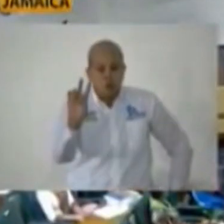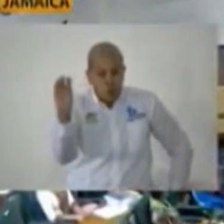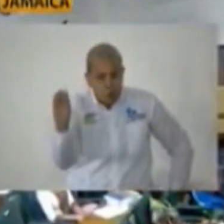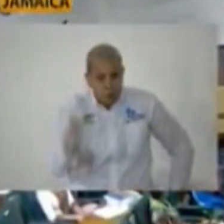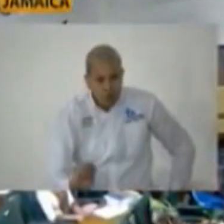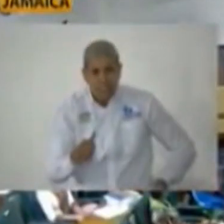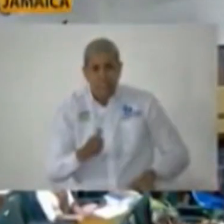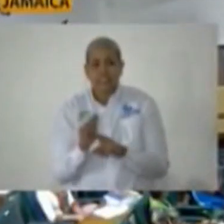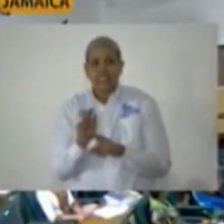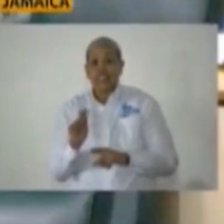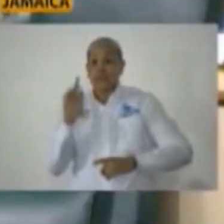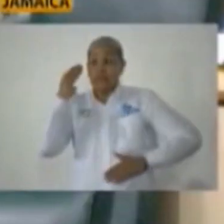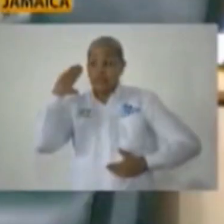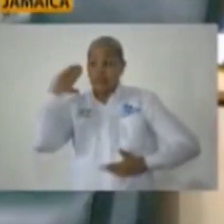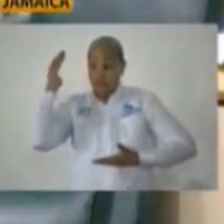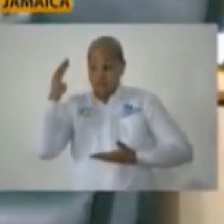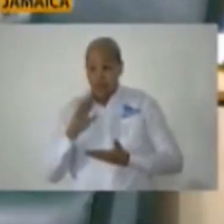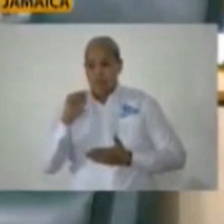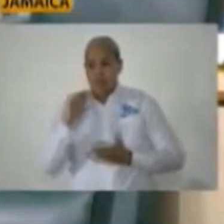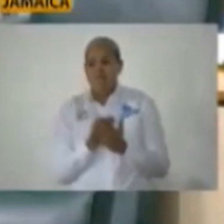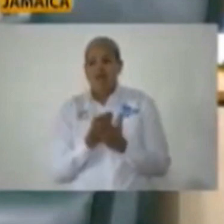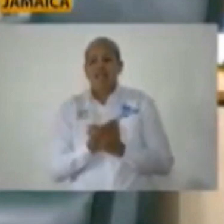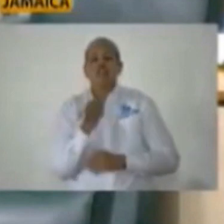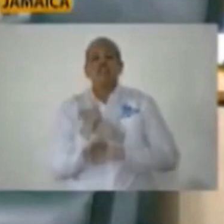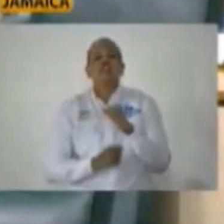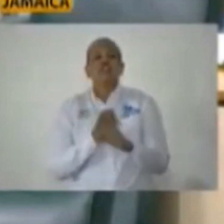74.2% of GDP by fiscal year